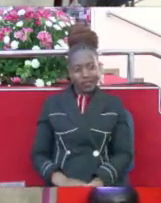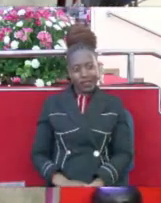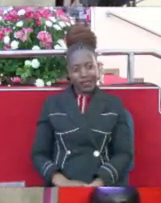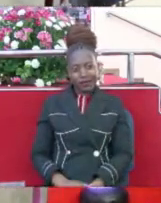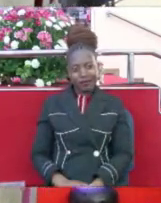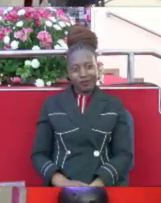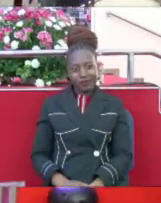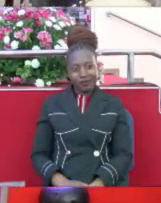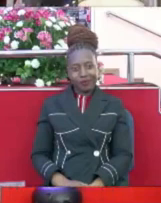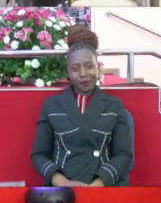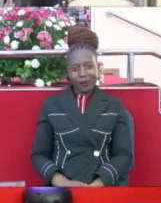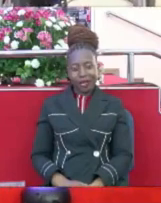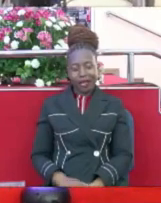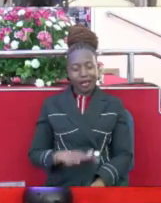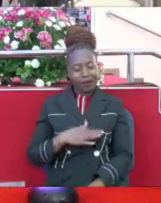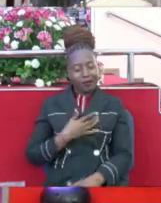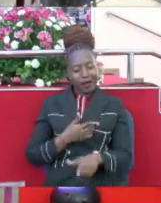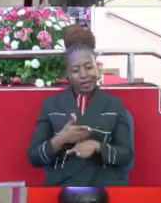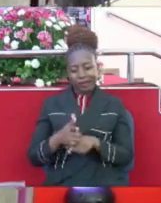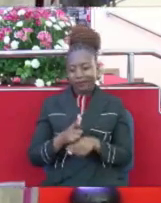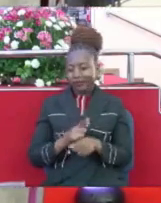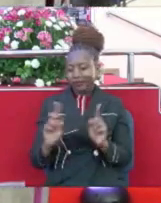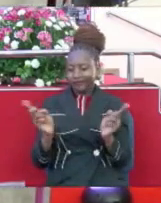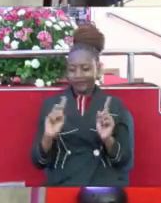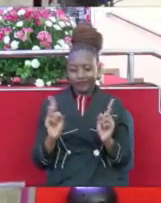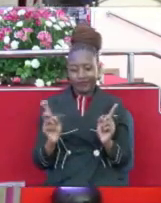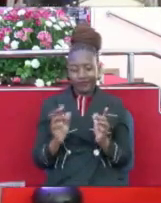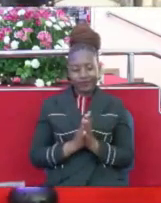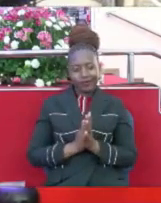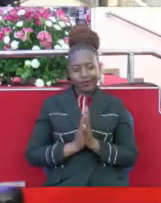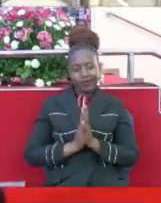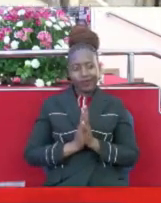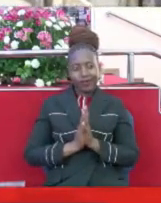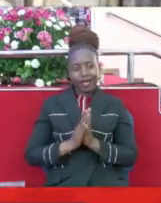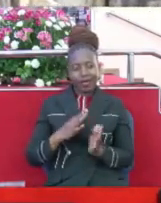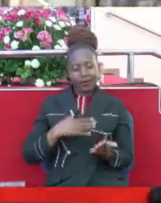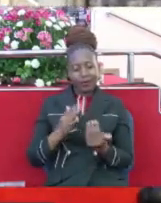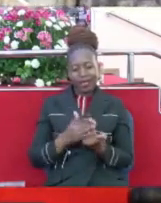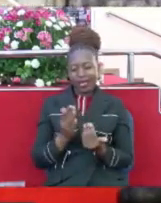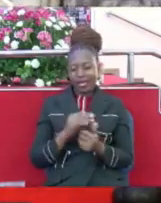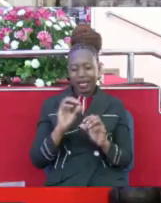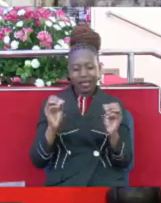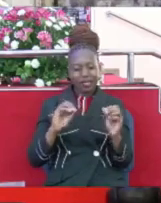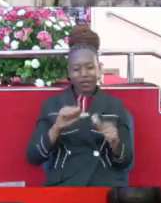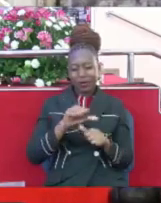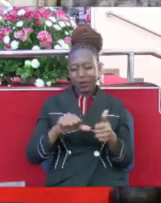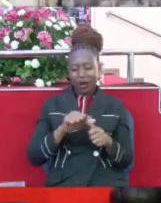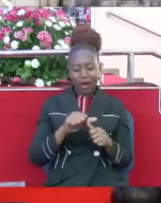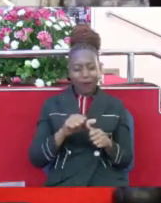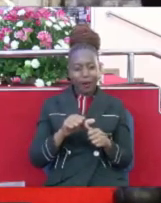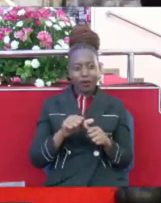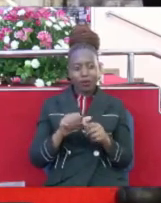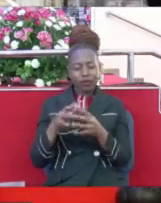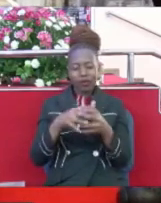Sijui wangu hawatafanyika kuwa mashoka. I do not care what the civilization in the West is saying. Sijui nini maendeleo ya pale